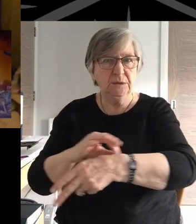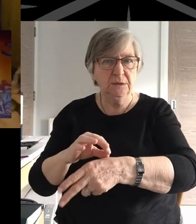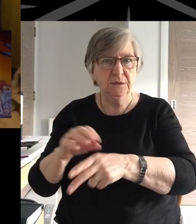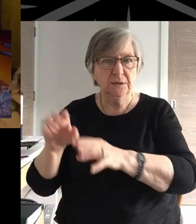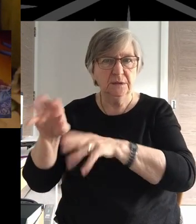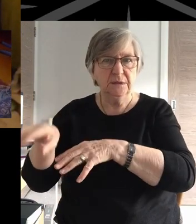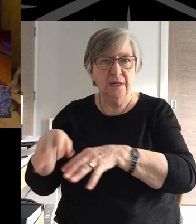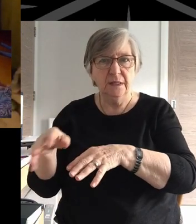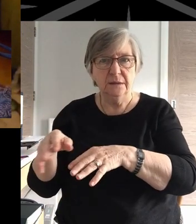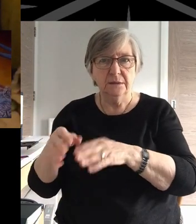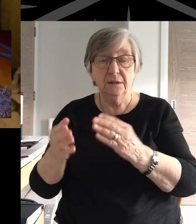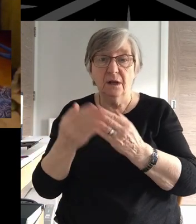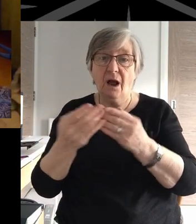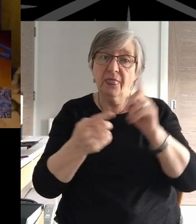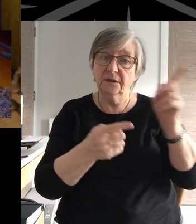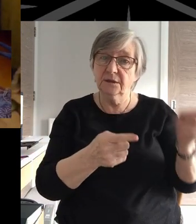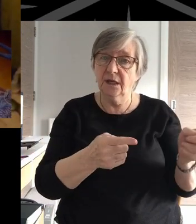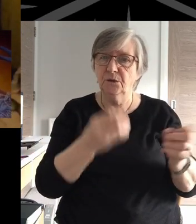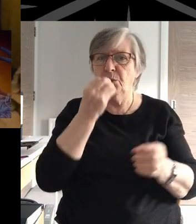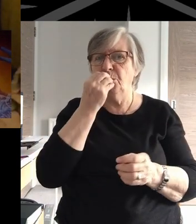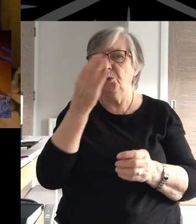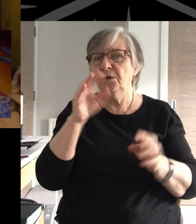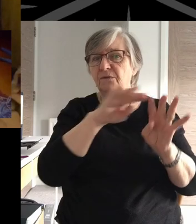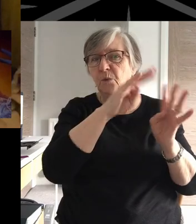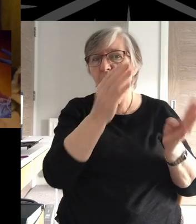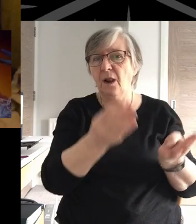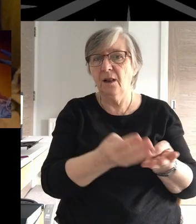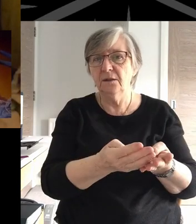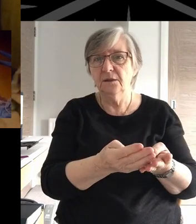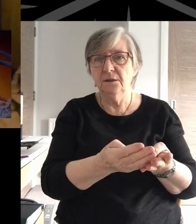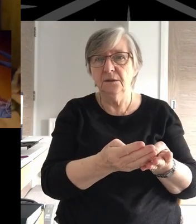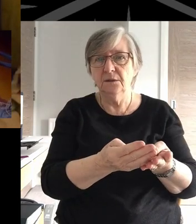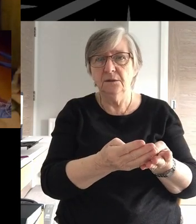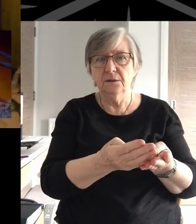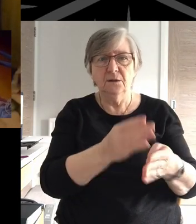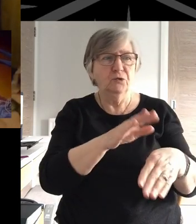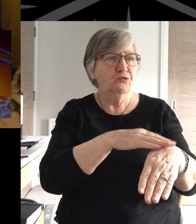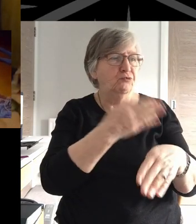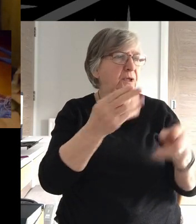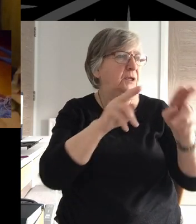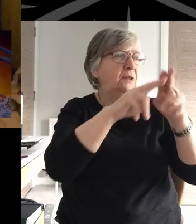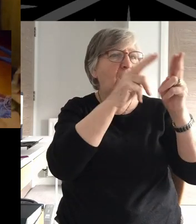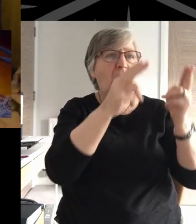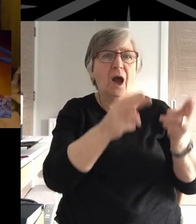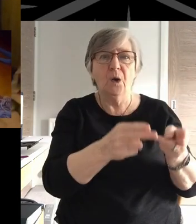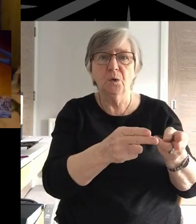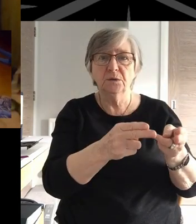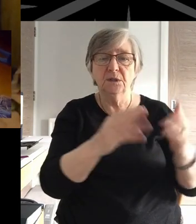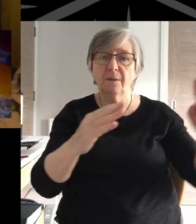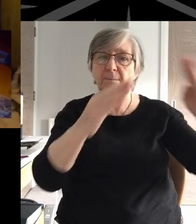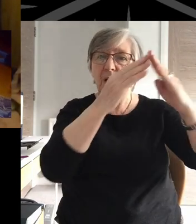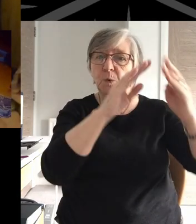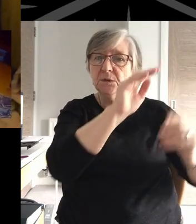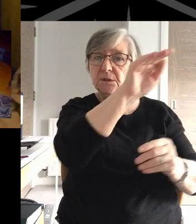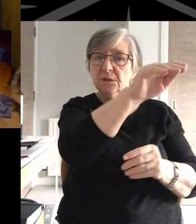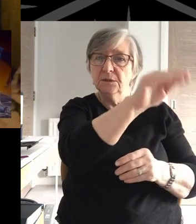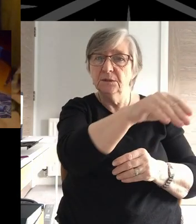the other side, it's like this beautiful world with like all the green and all the houses and some mountains in the